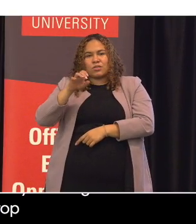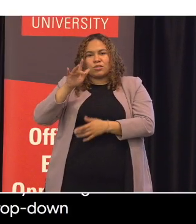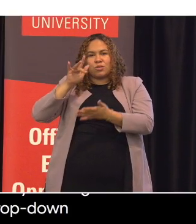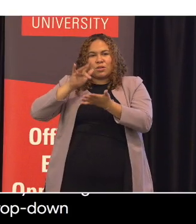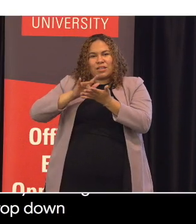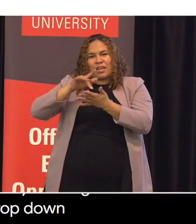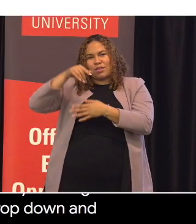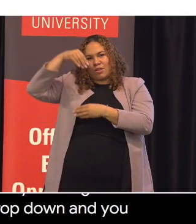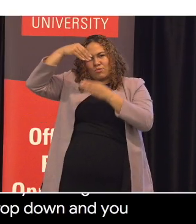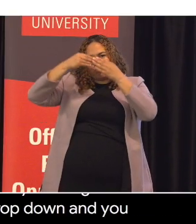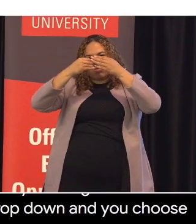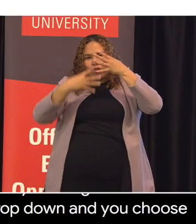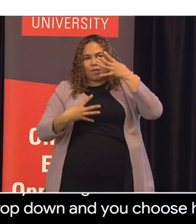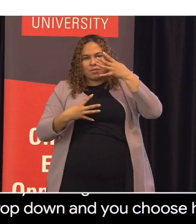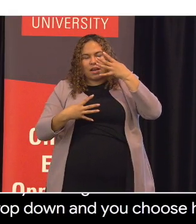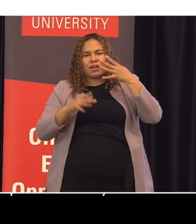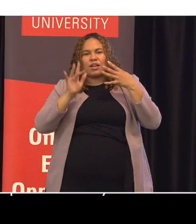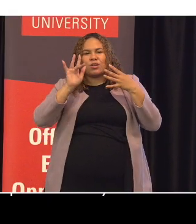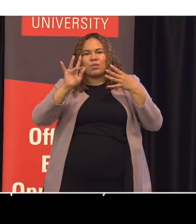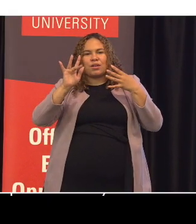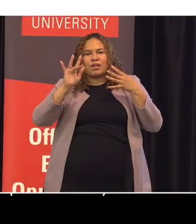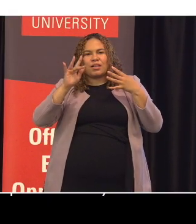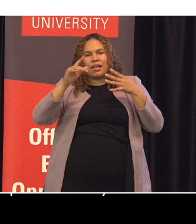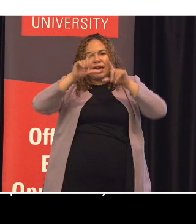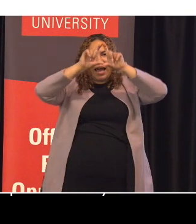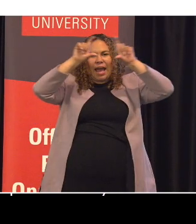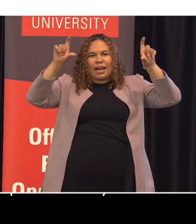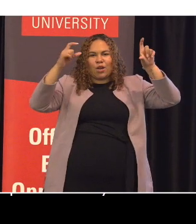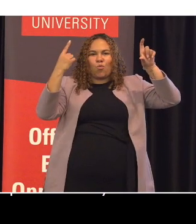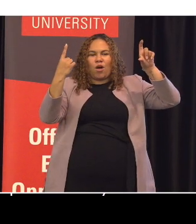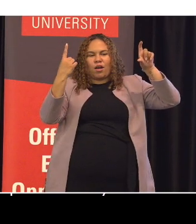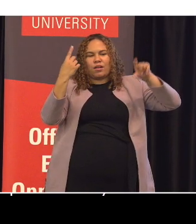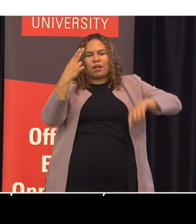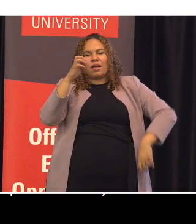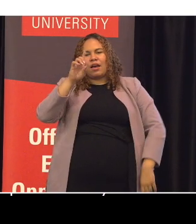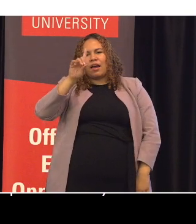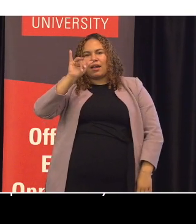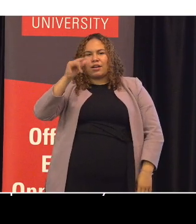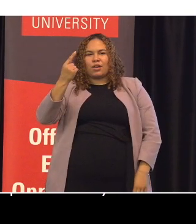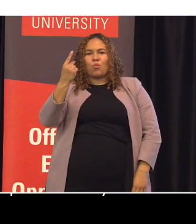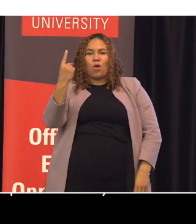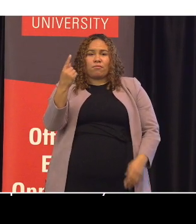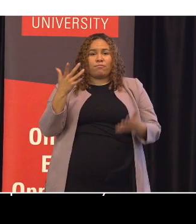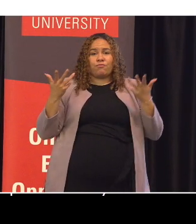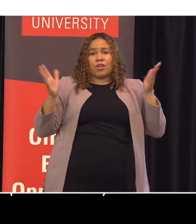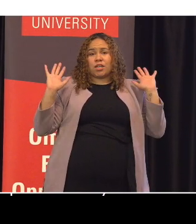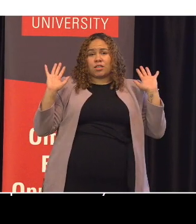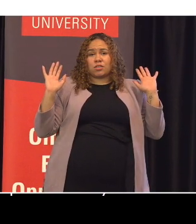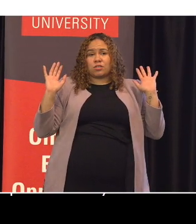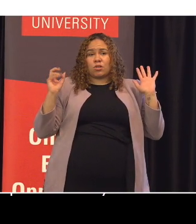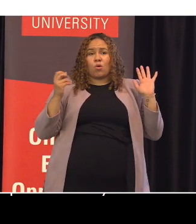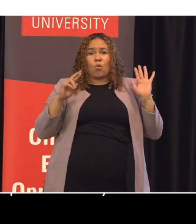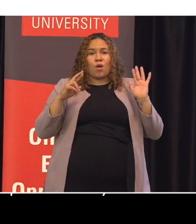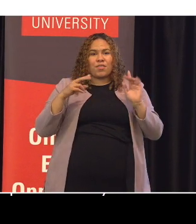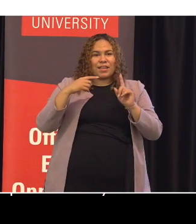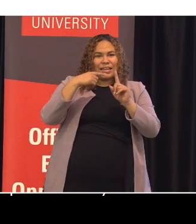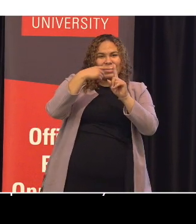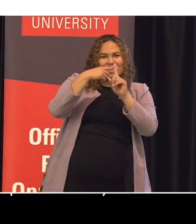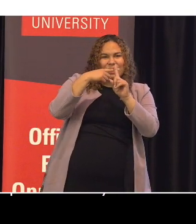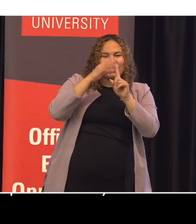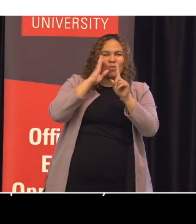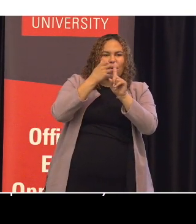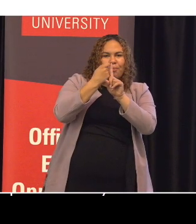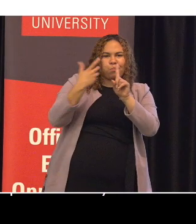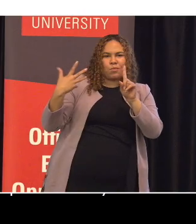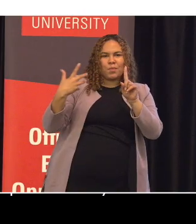down, and you choose heading 1. Done. You can even use the addition that's going to pop out and